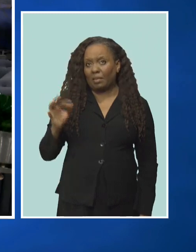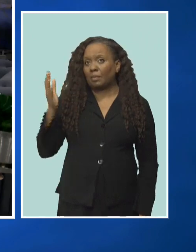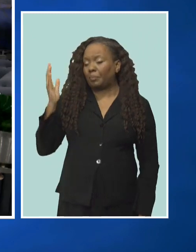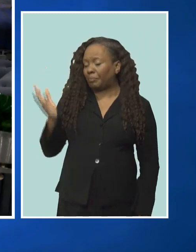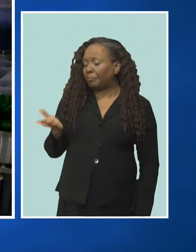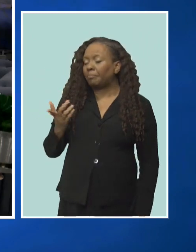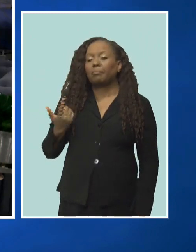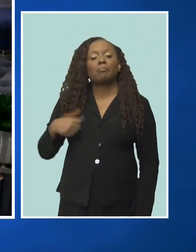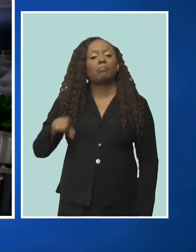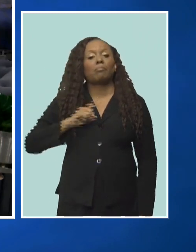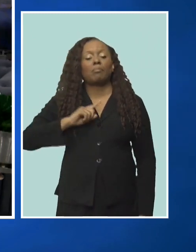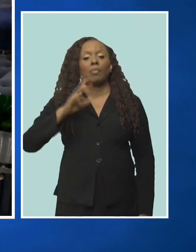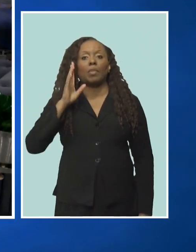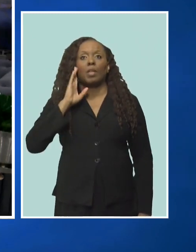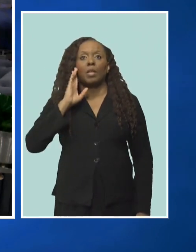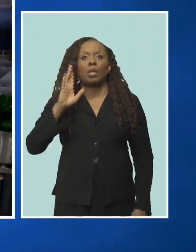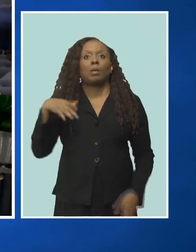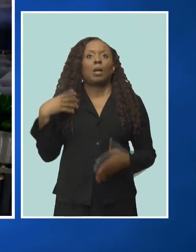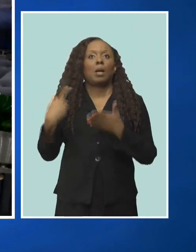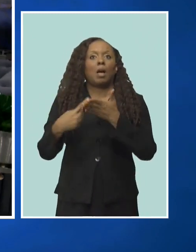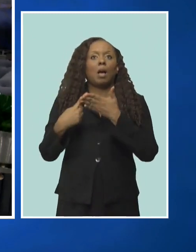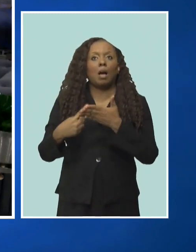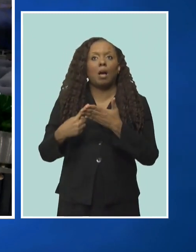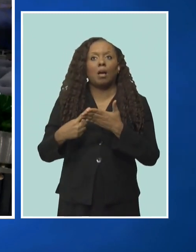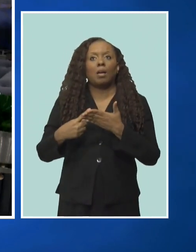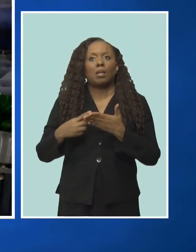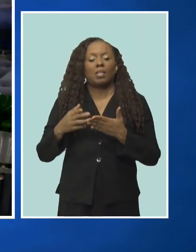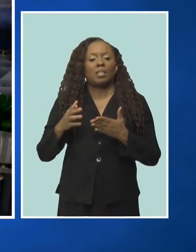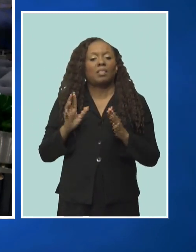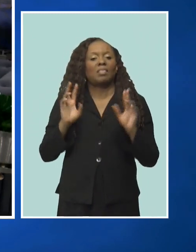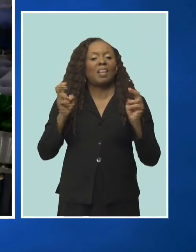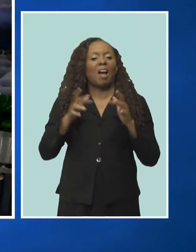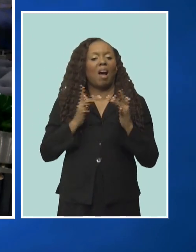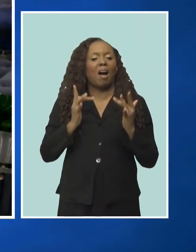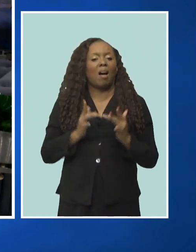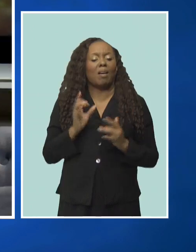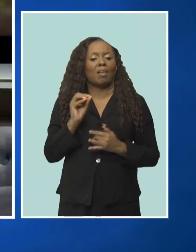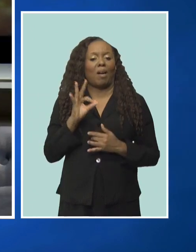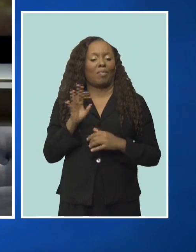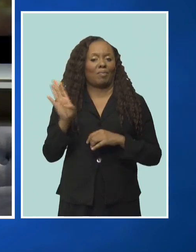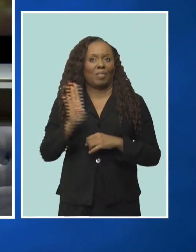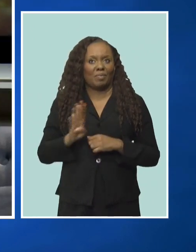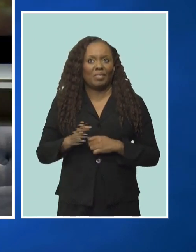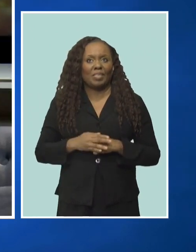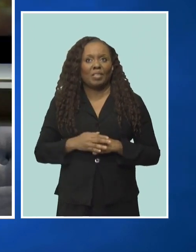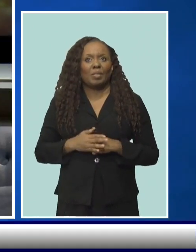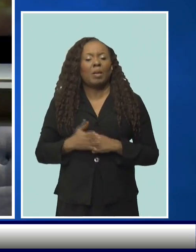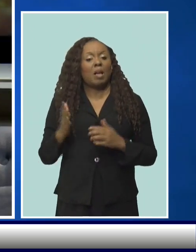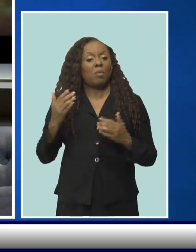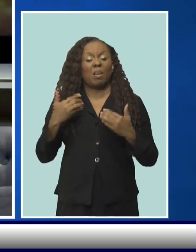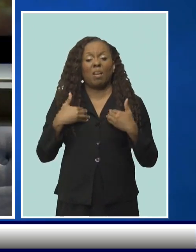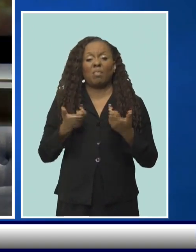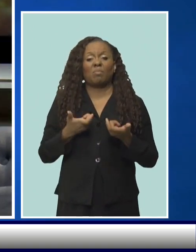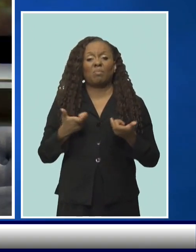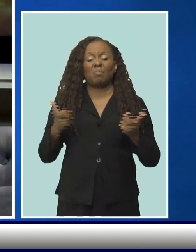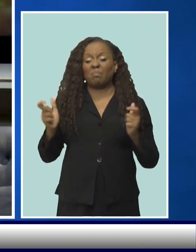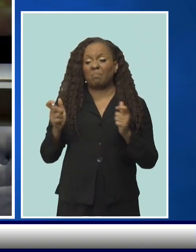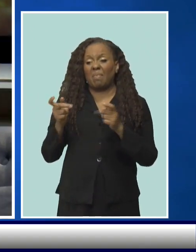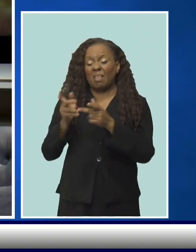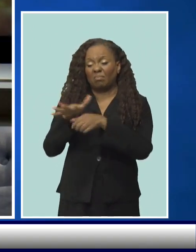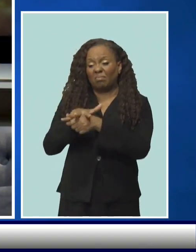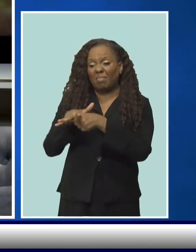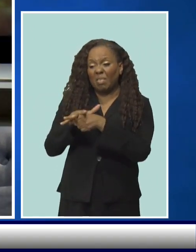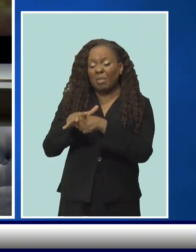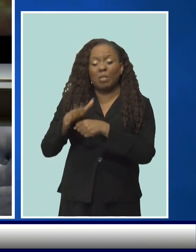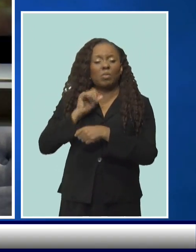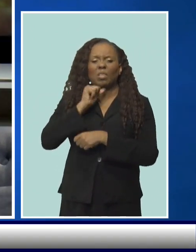reinventing what used to be the Heart of Barbados project that used to be at the Project House in Sturgis and St. Thomas. This time will be a taste of it because it will only be